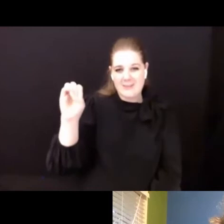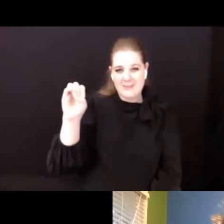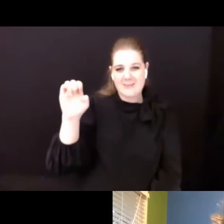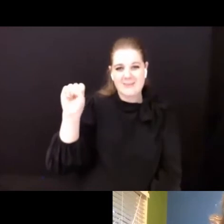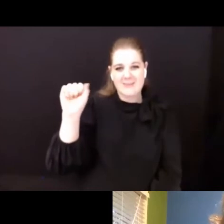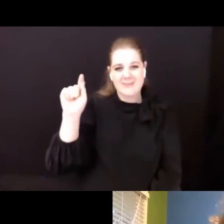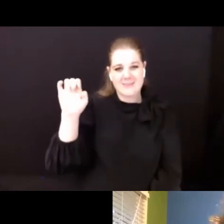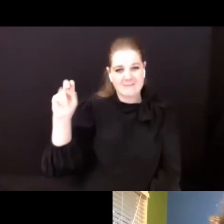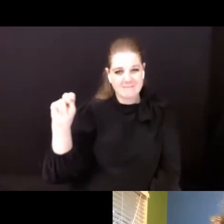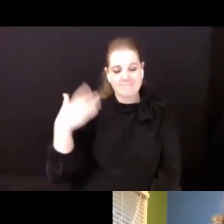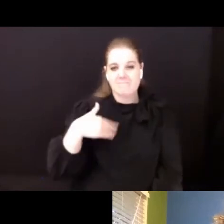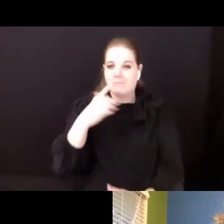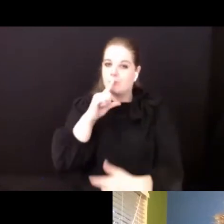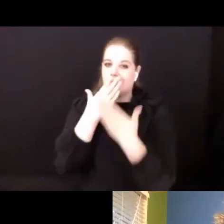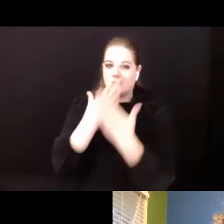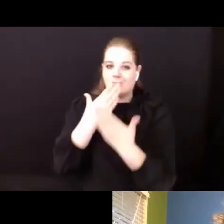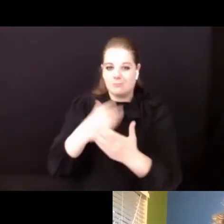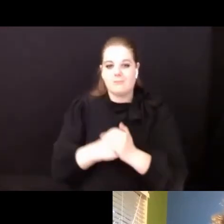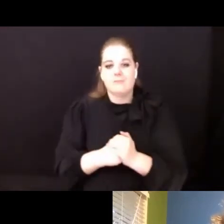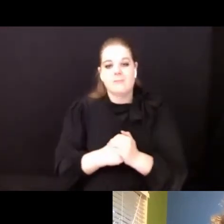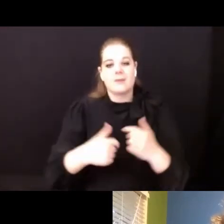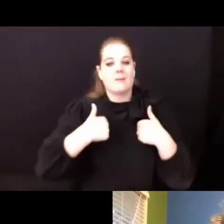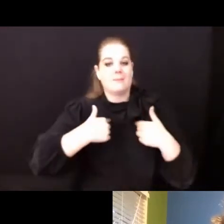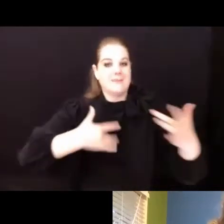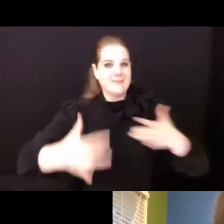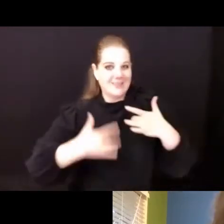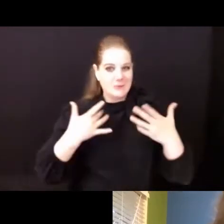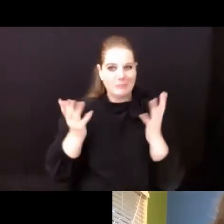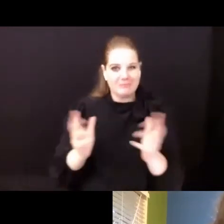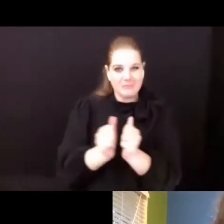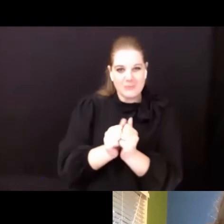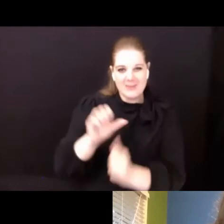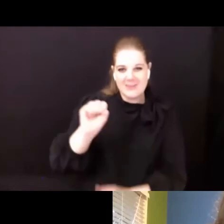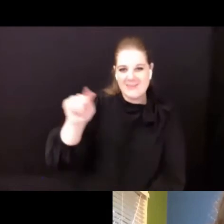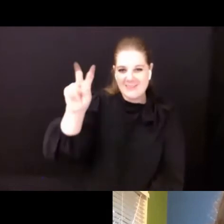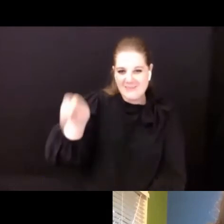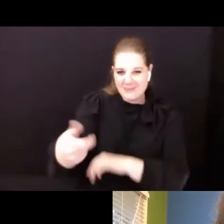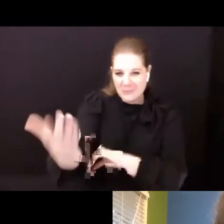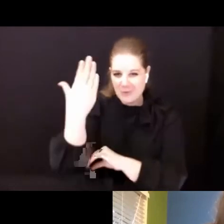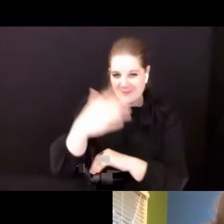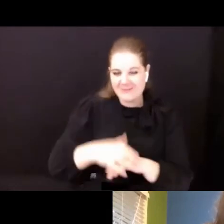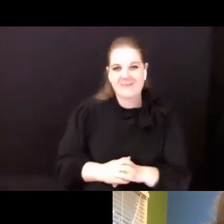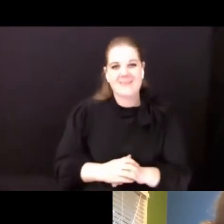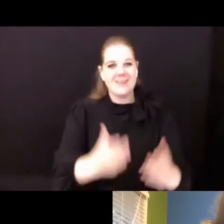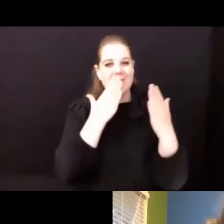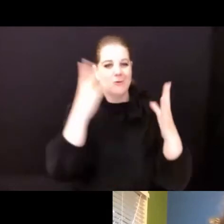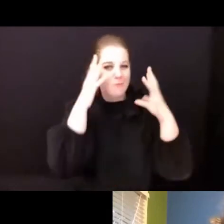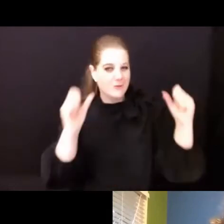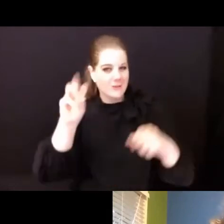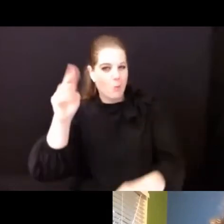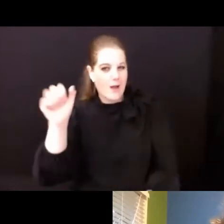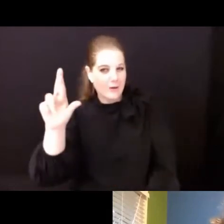thankful, and I'm excited to have a conversation with Steve this morning. So thank you, President Wacker, for being here. We appreciate you stopping